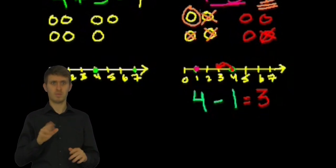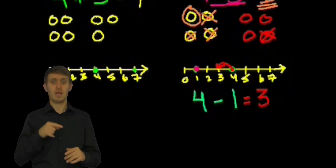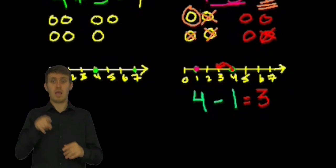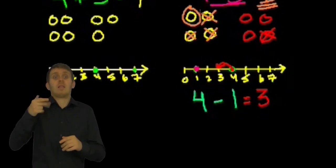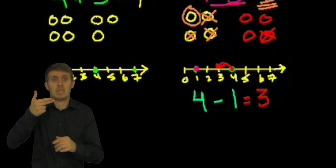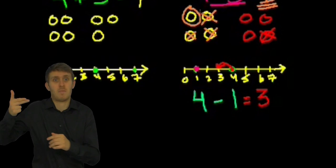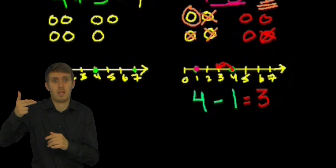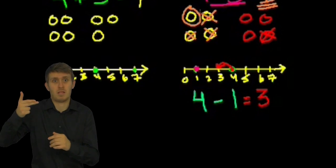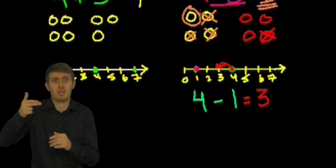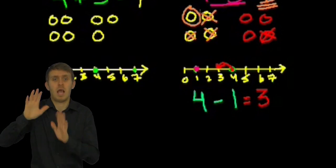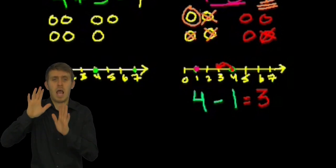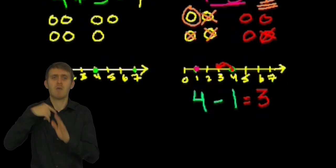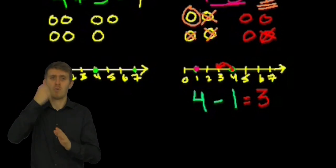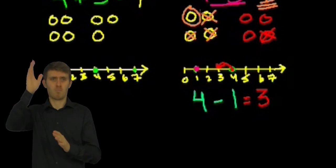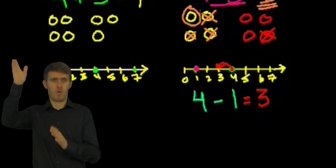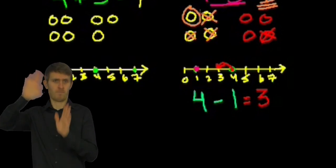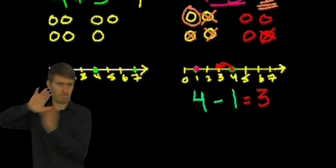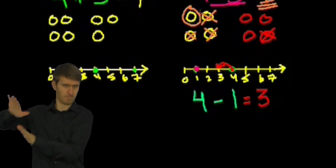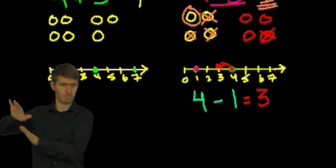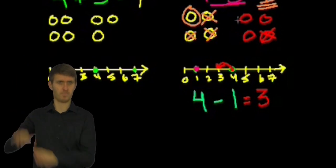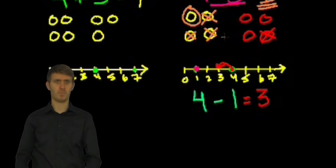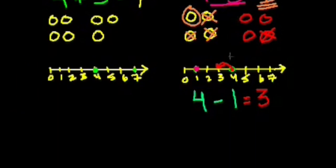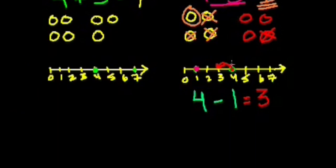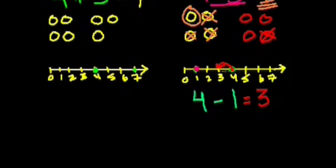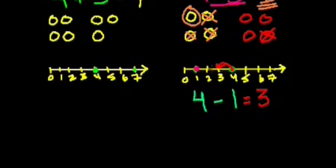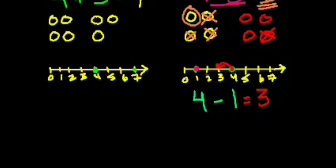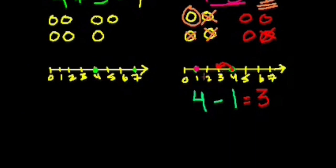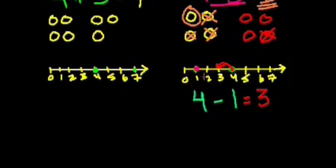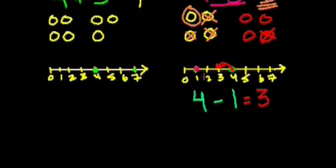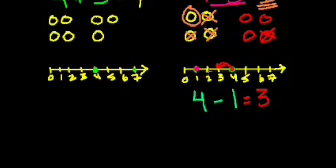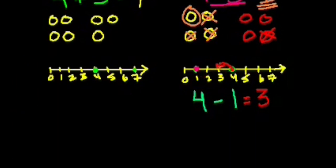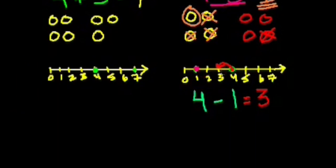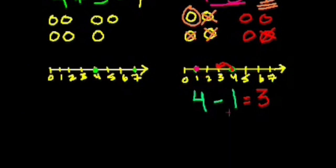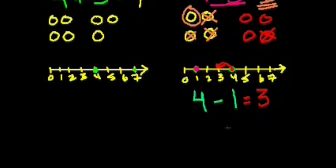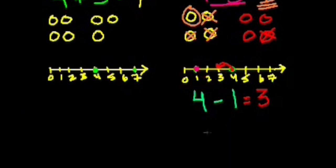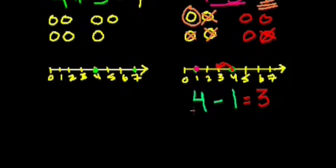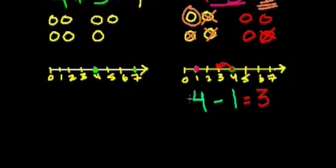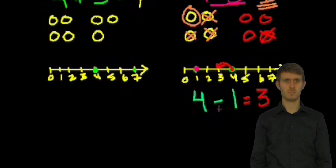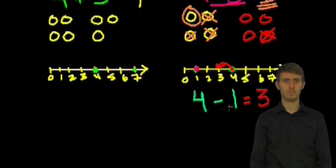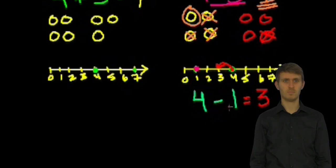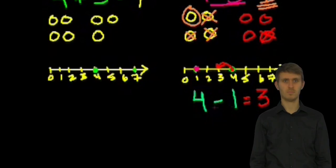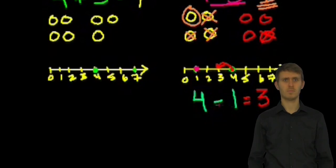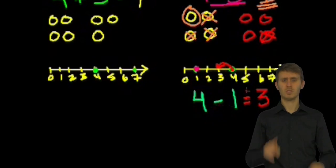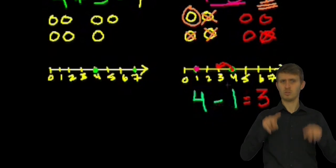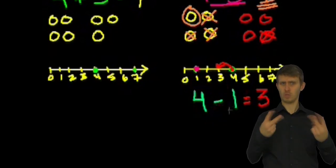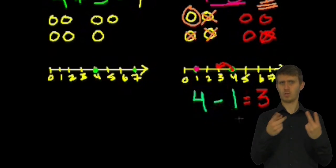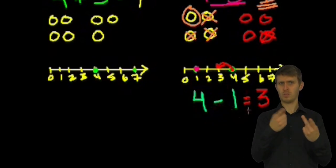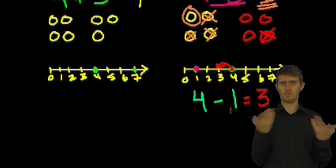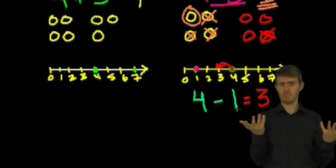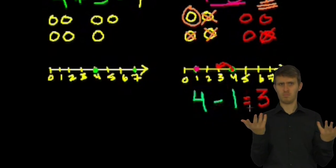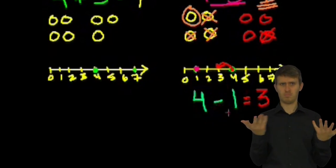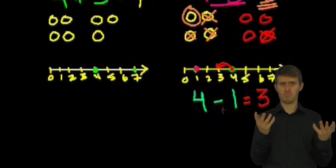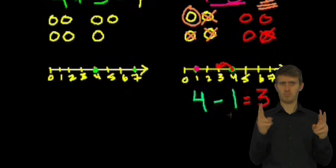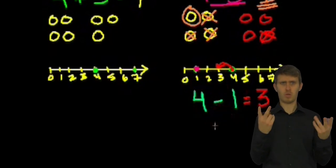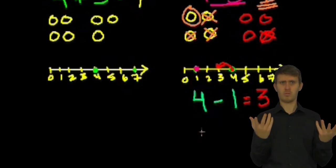on St something that you'll learn later on maybe in algebra one day but actually I don't want to go into that right now so where does this come